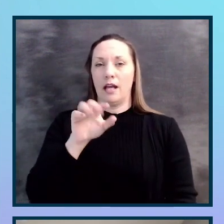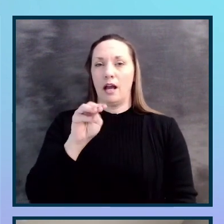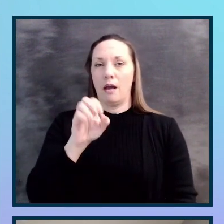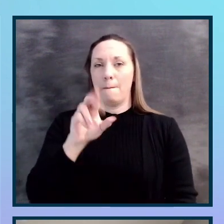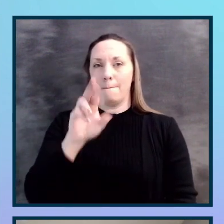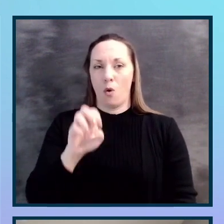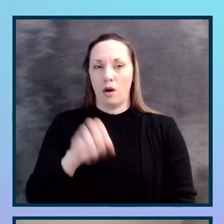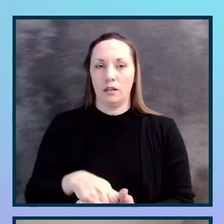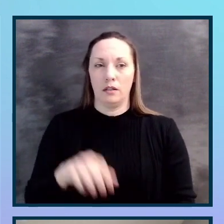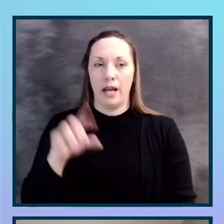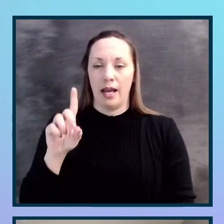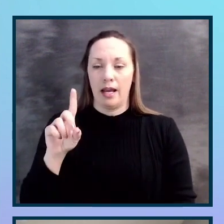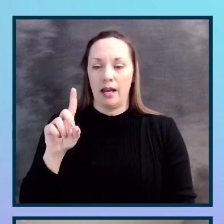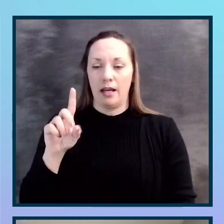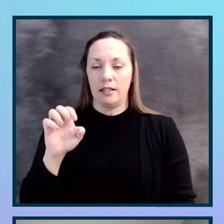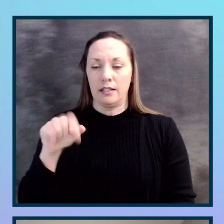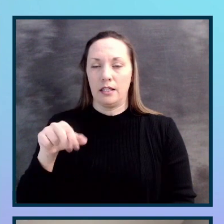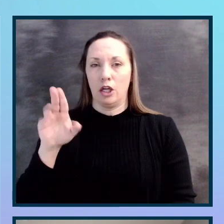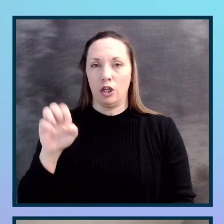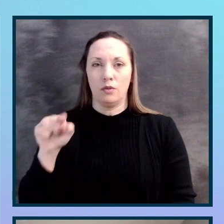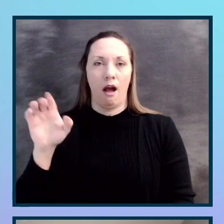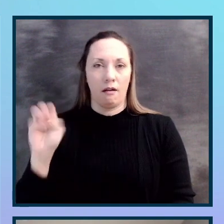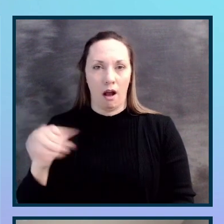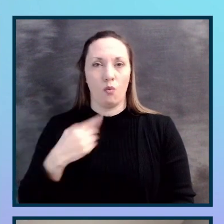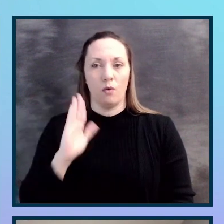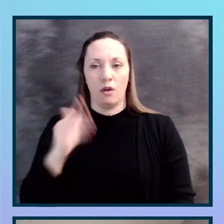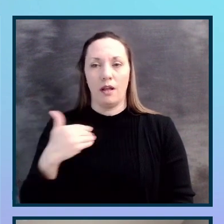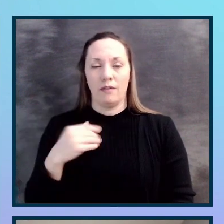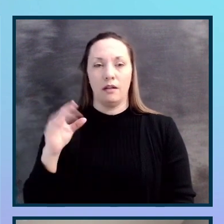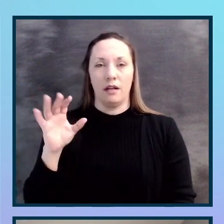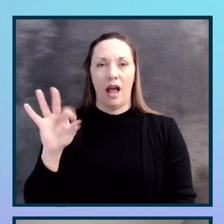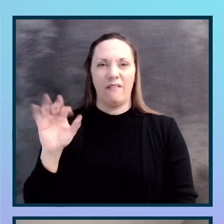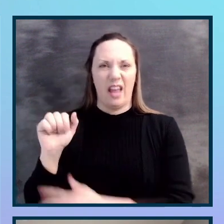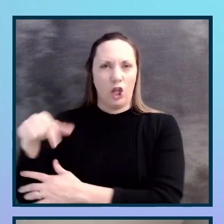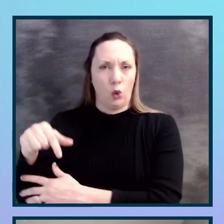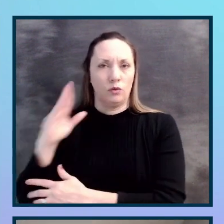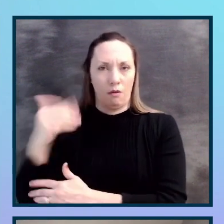david.moore@deque.com and make sure to have that in the FAQs for this slide.